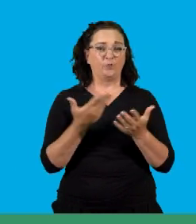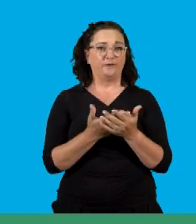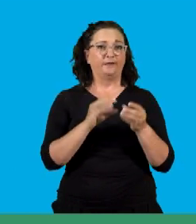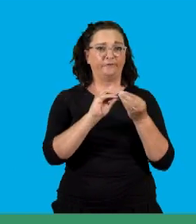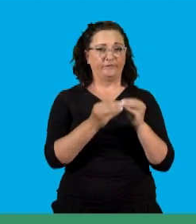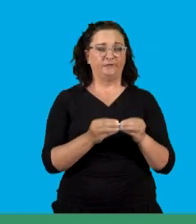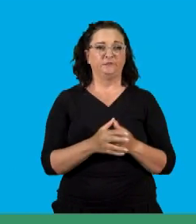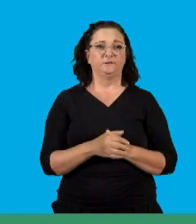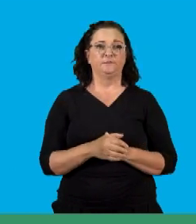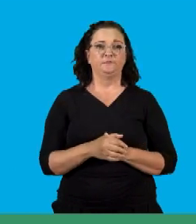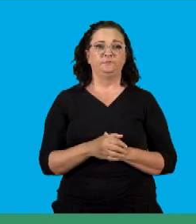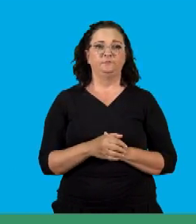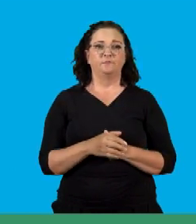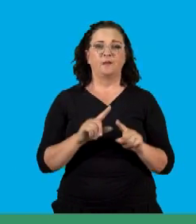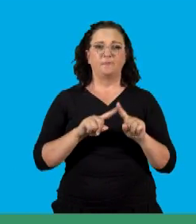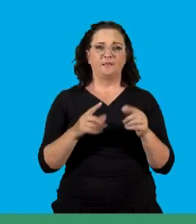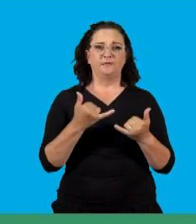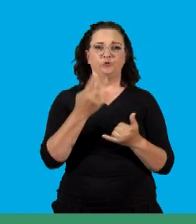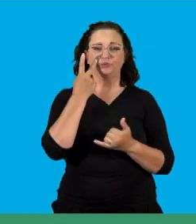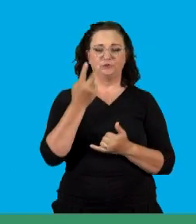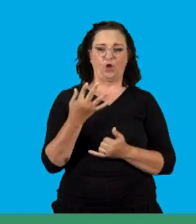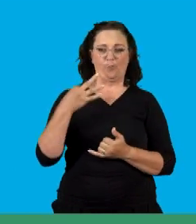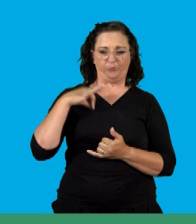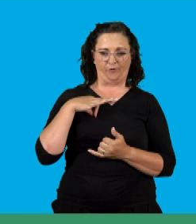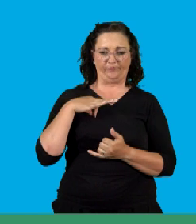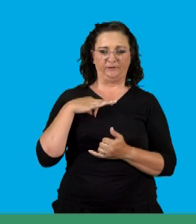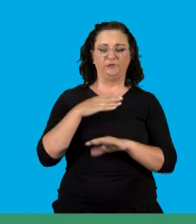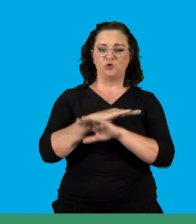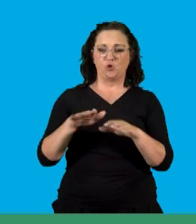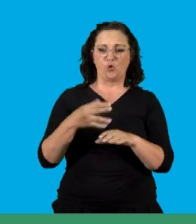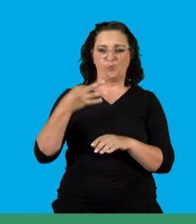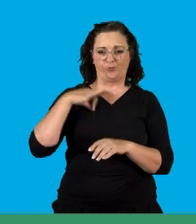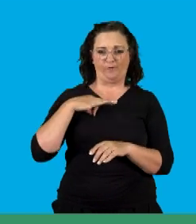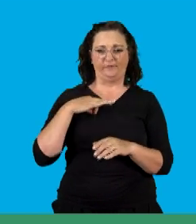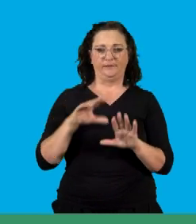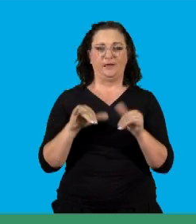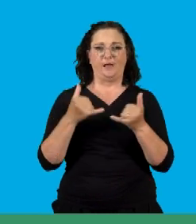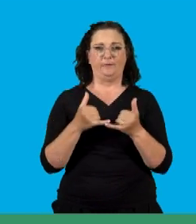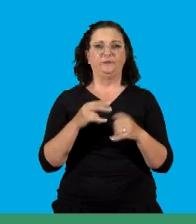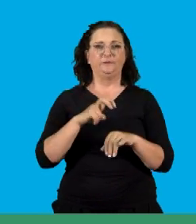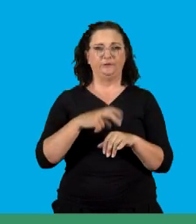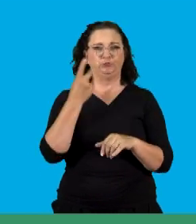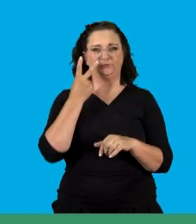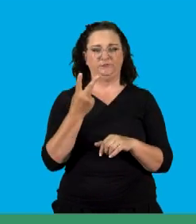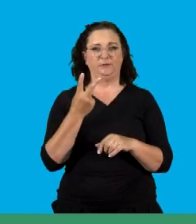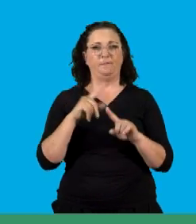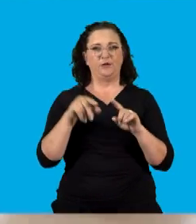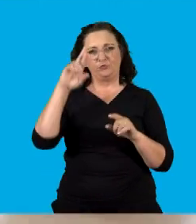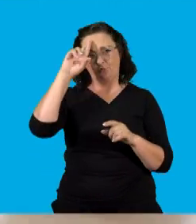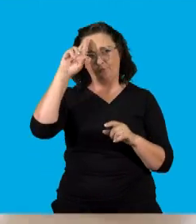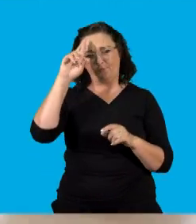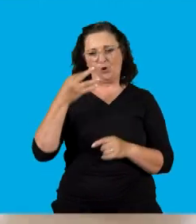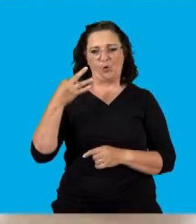Recommendations and recap. You must be able to differentiate between profit and non-profit companies. Remember, with